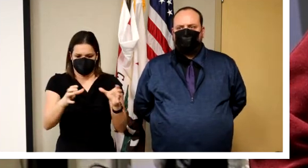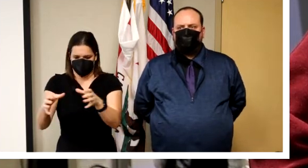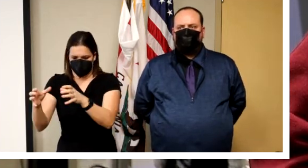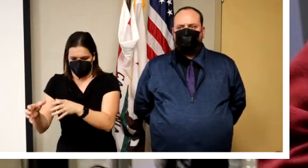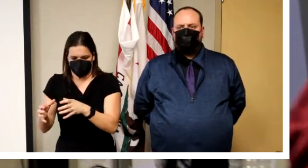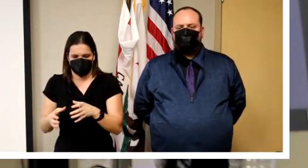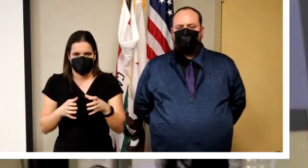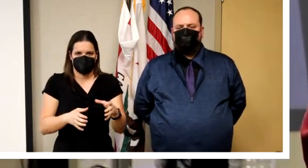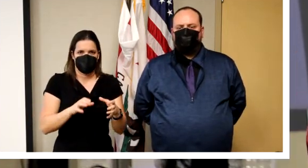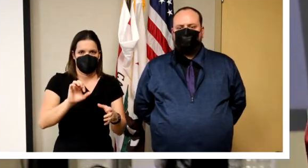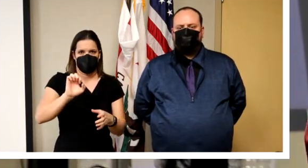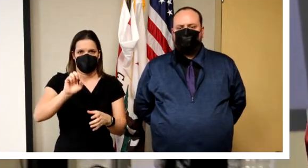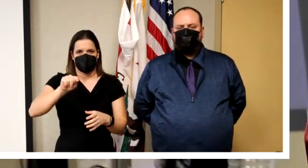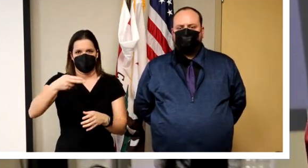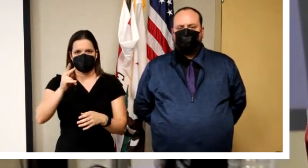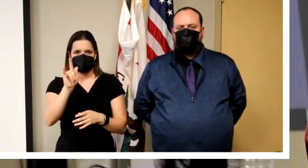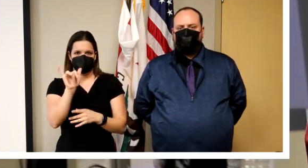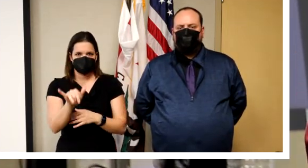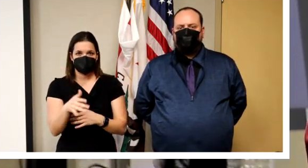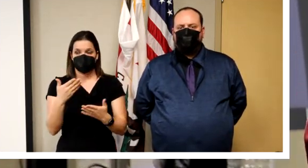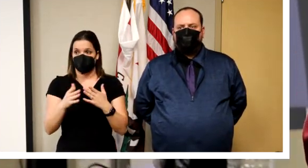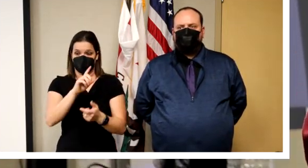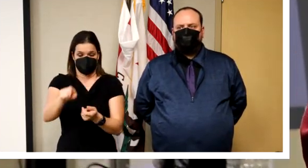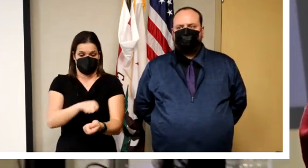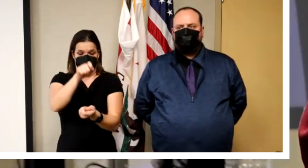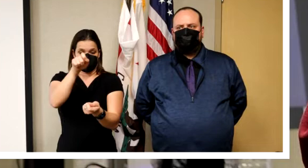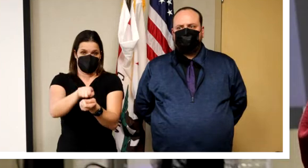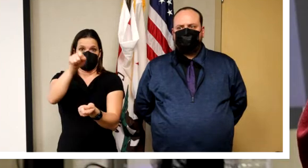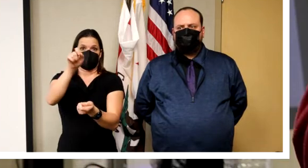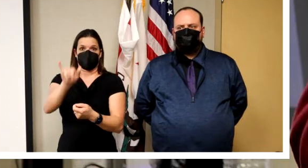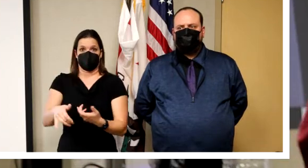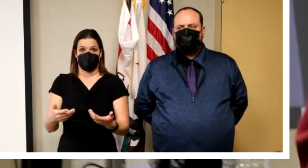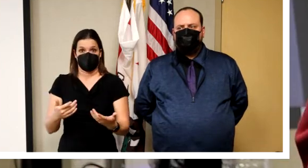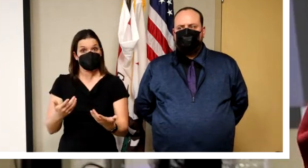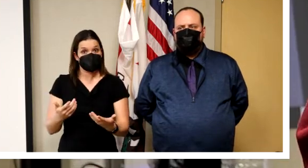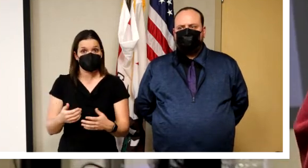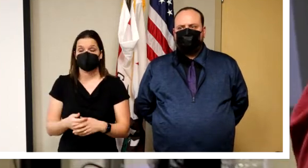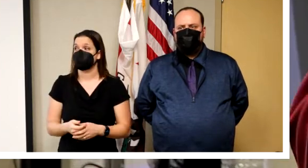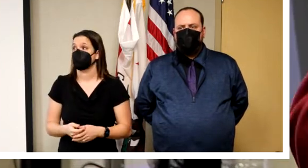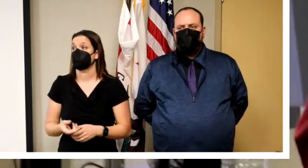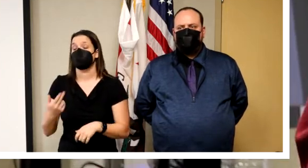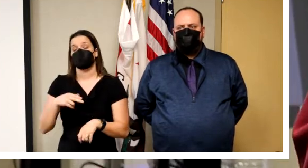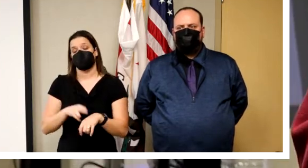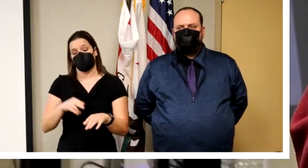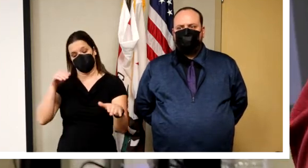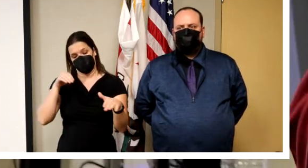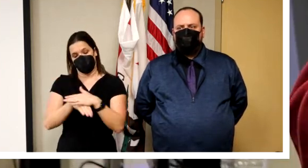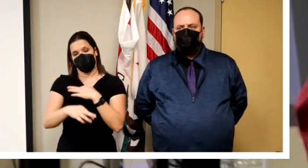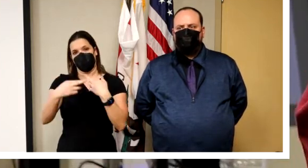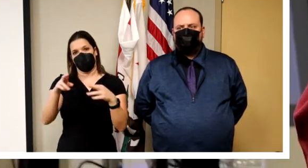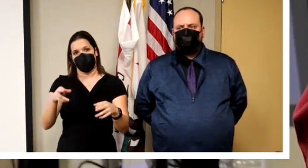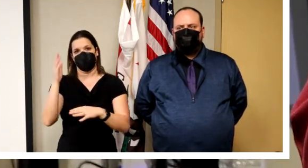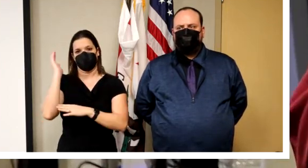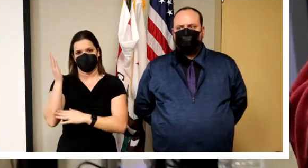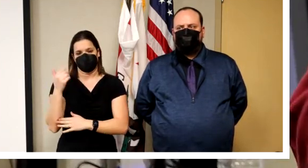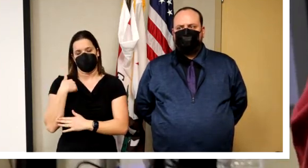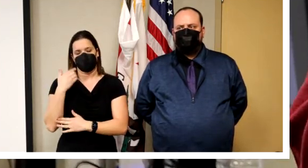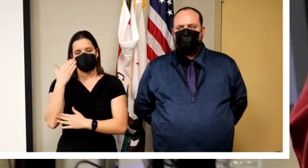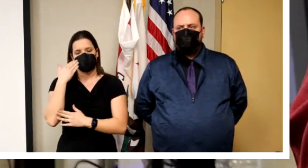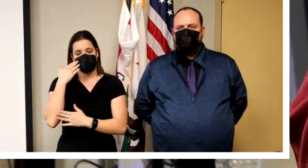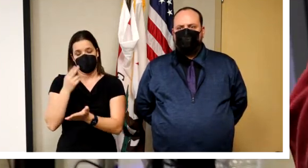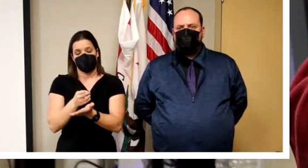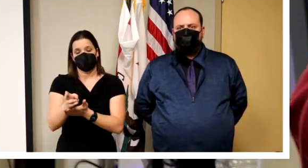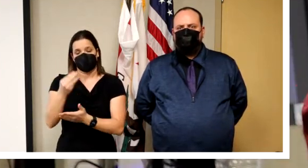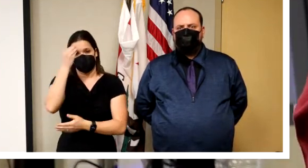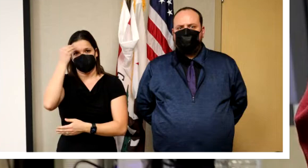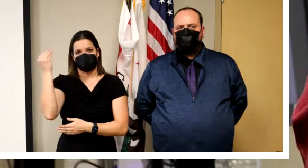people are and the ethnicity, and we might end up exactly with that. So usually when I walk into this room and do this presentation, I do know. I can honestly